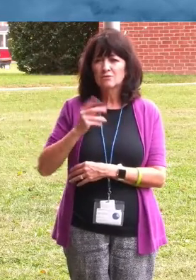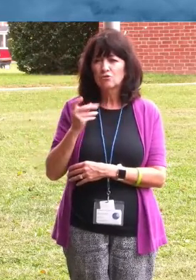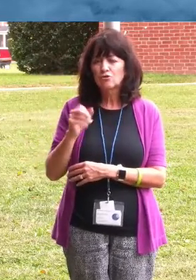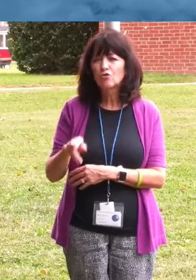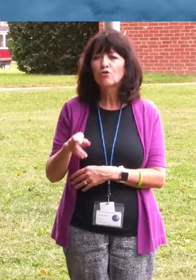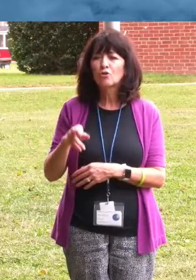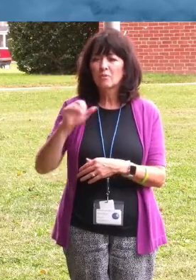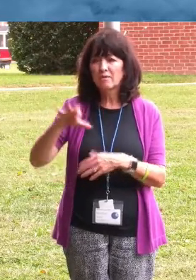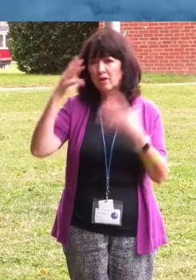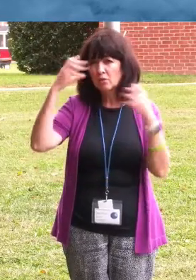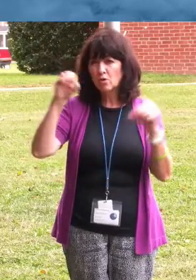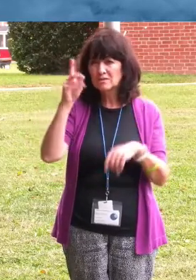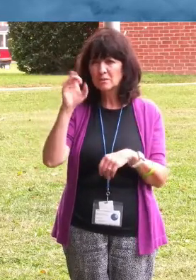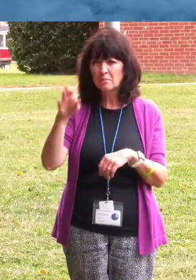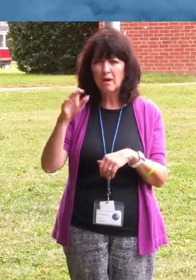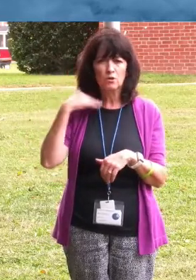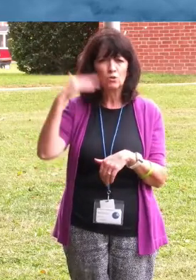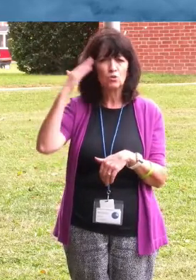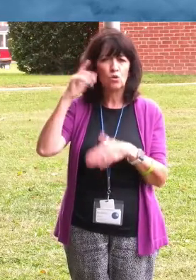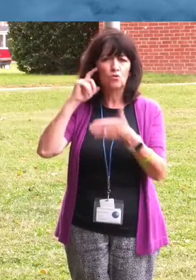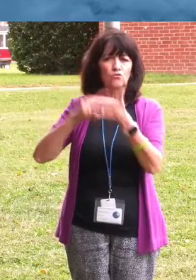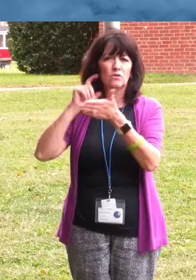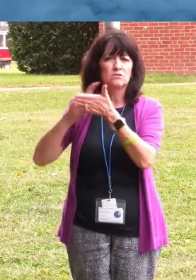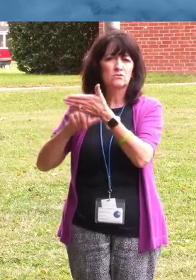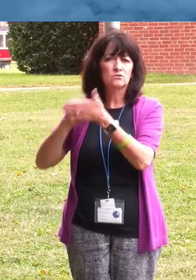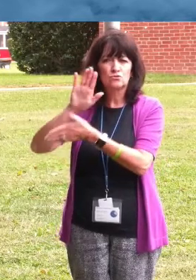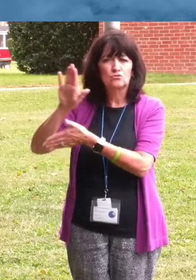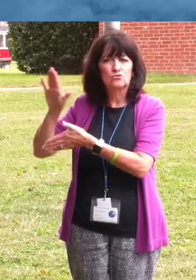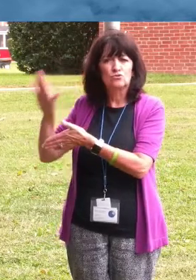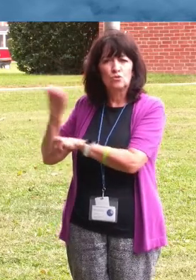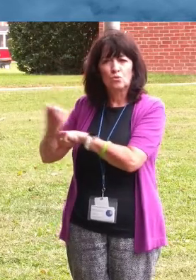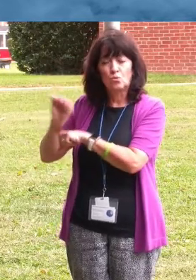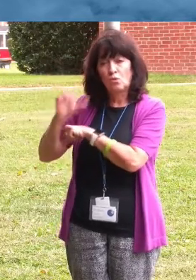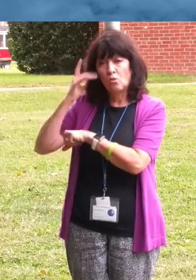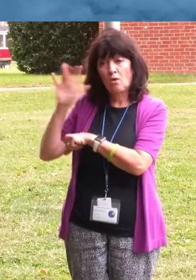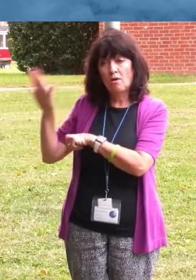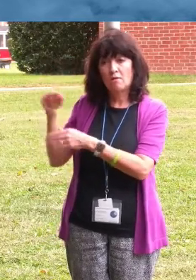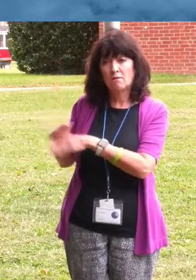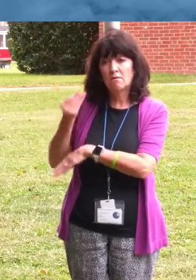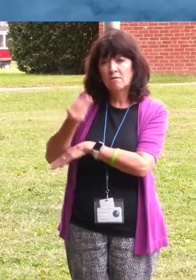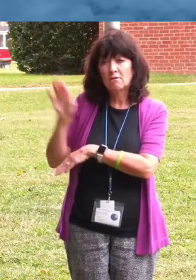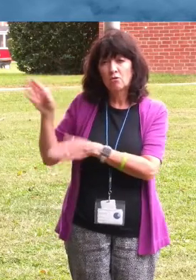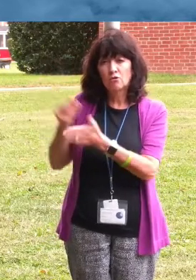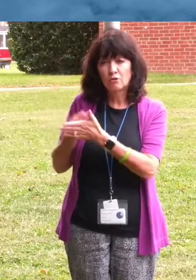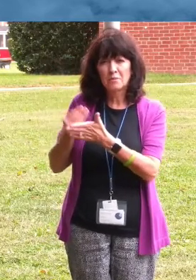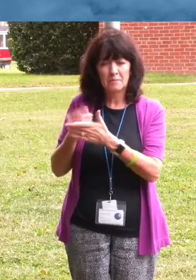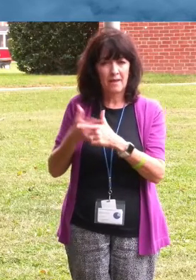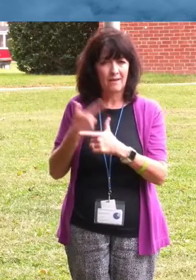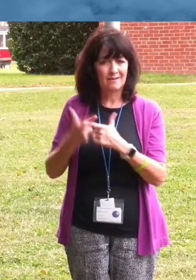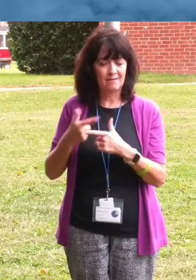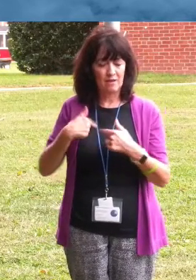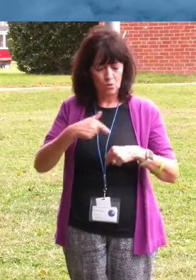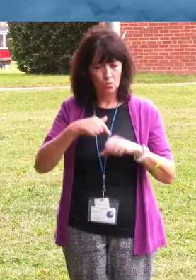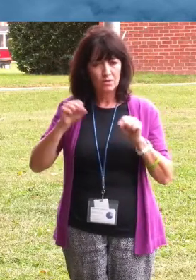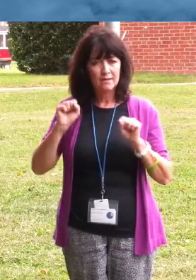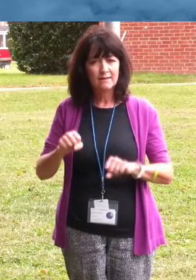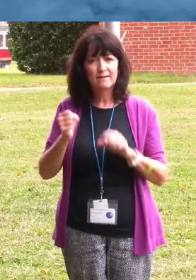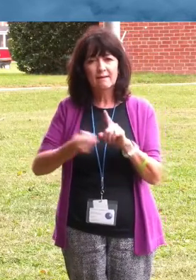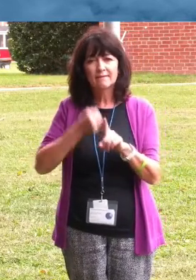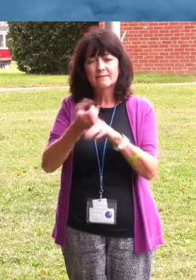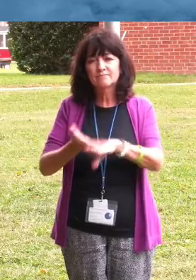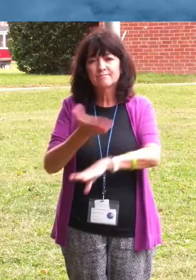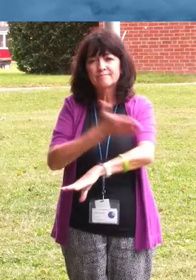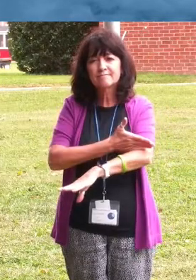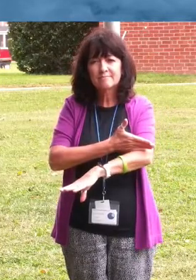be acknowledged. Because of them, we have these ARPA funds to make that generational impact. And I know